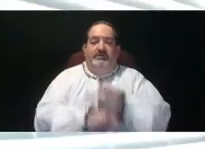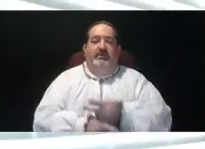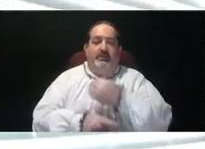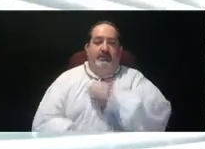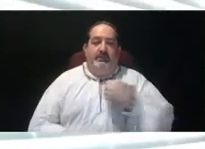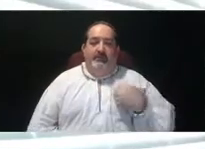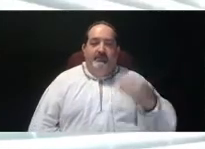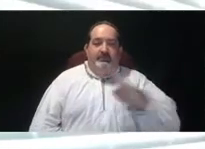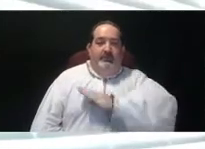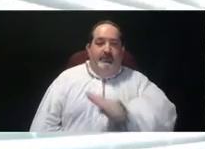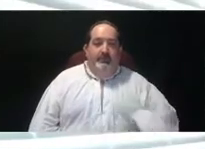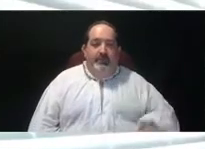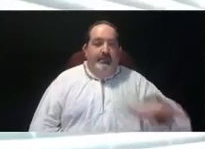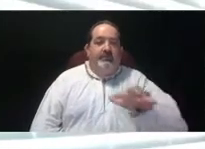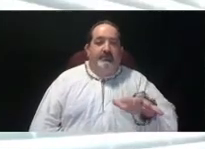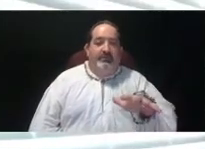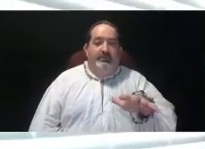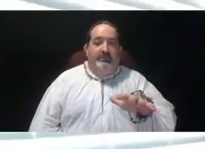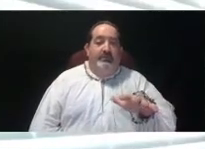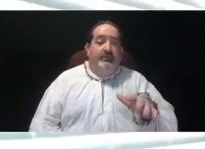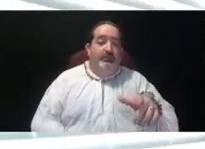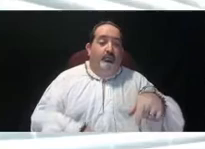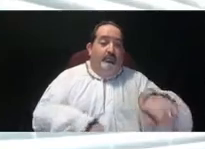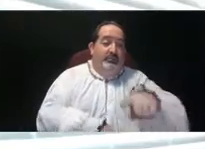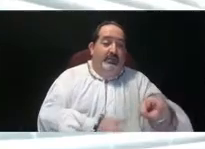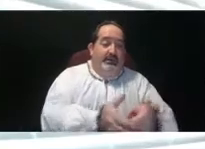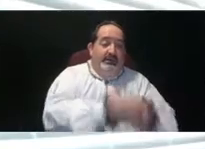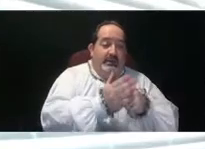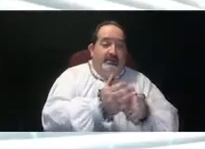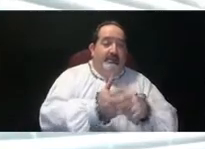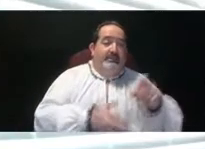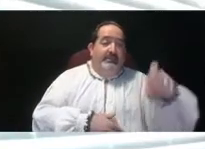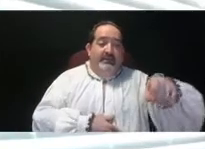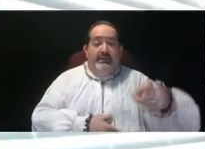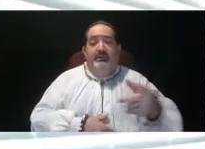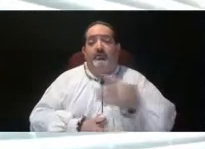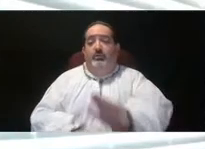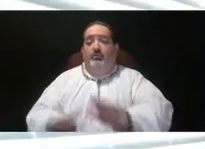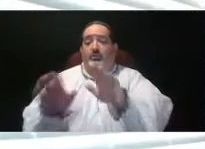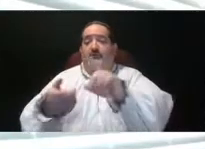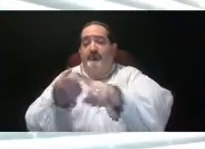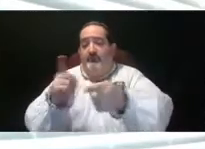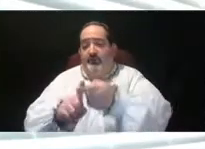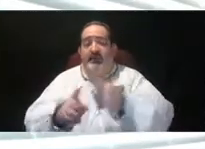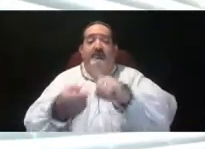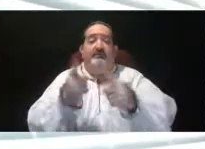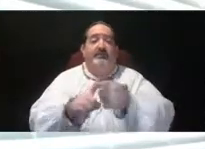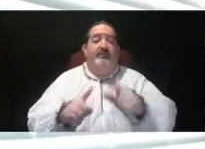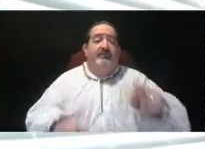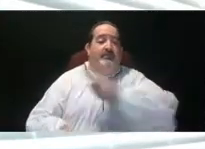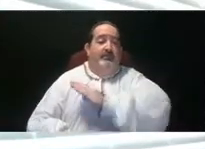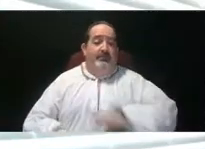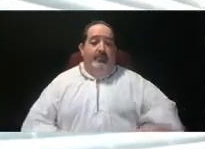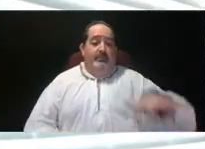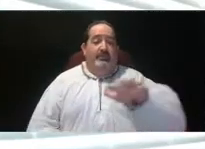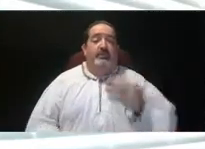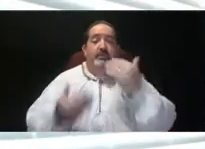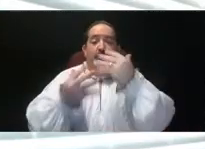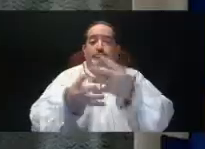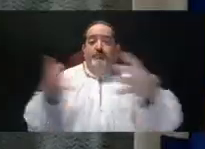barony when they needed it most, and you are a wonderful friend and a friend of the barony. Thank you so much.